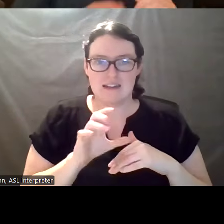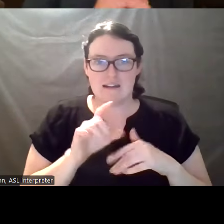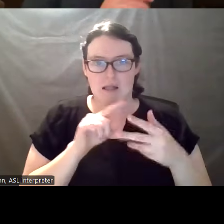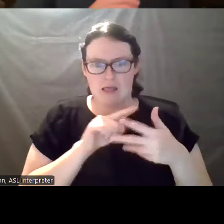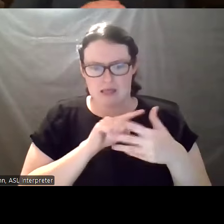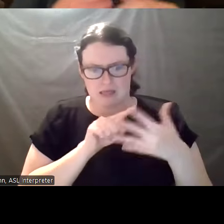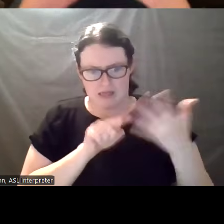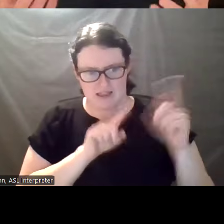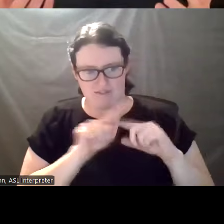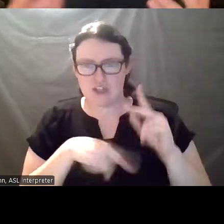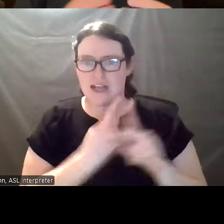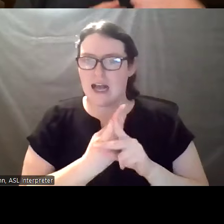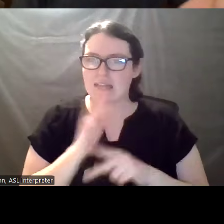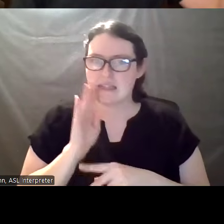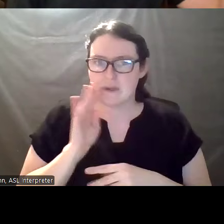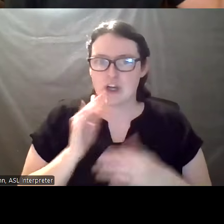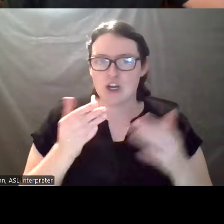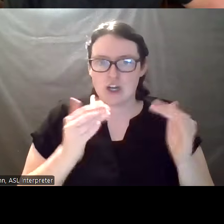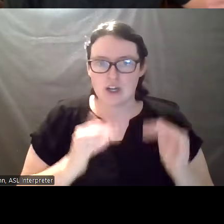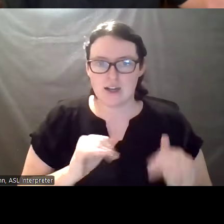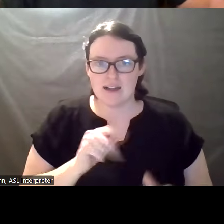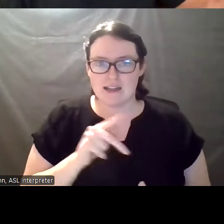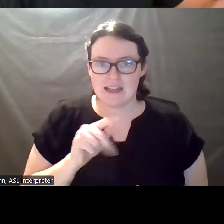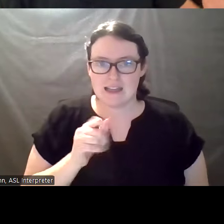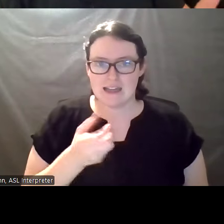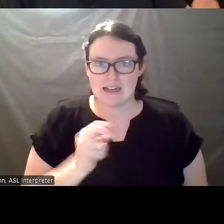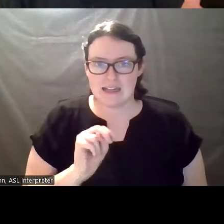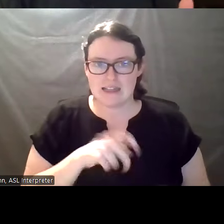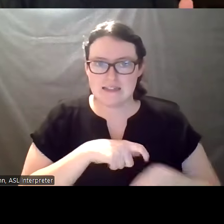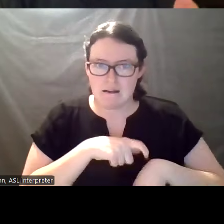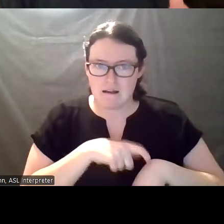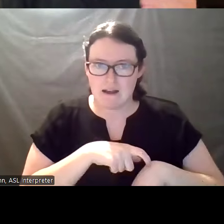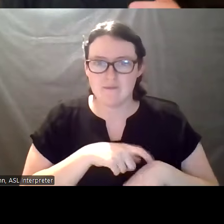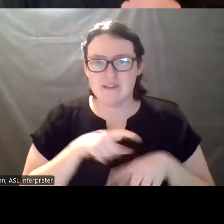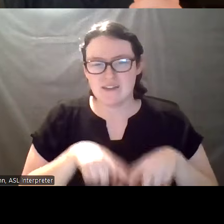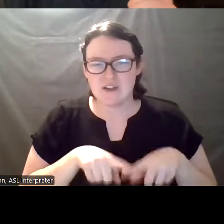strained beer, to in the Akkadian period, differences that seem to be based probably